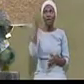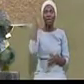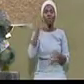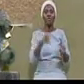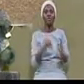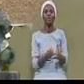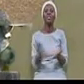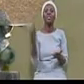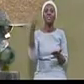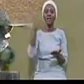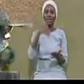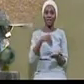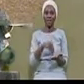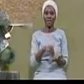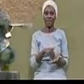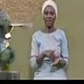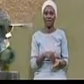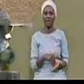and he will do it